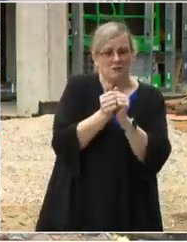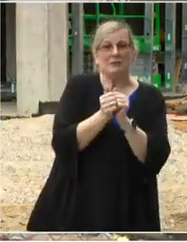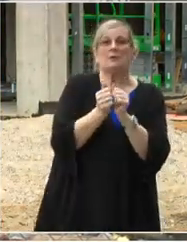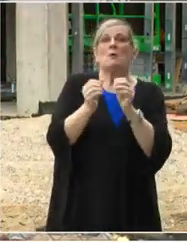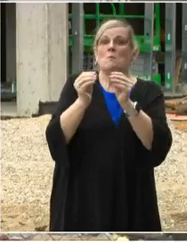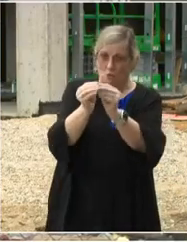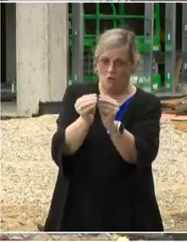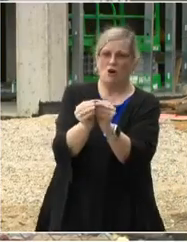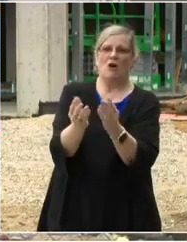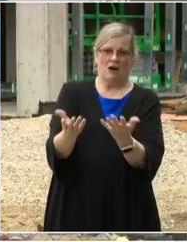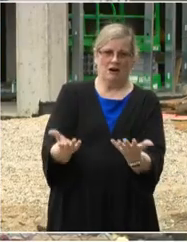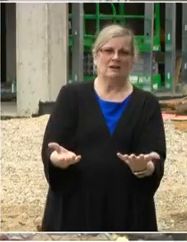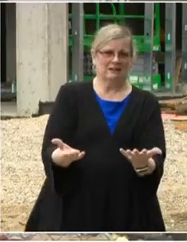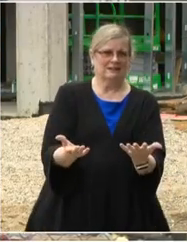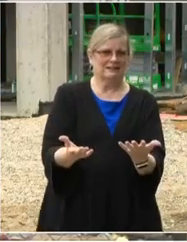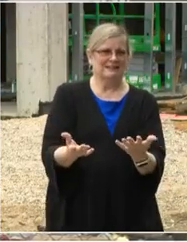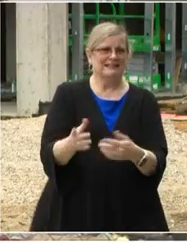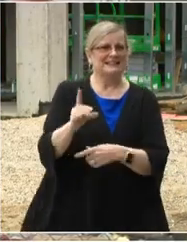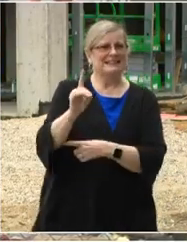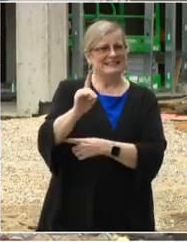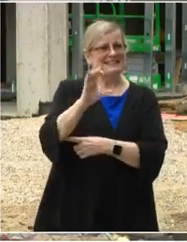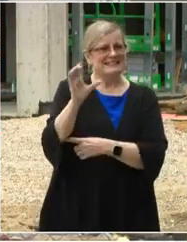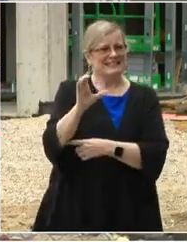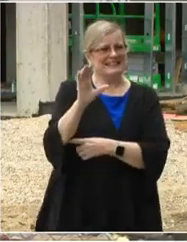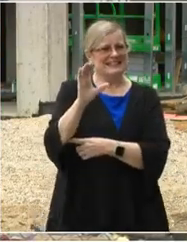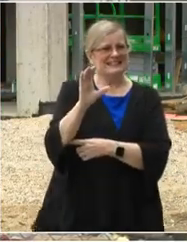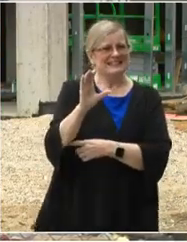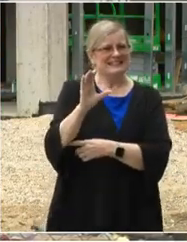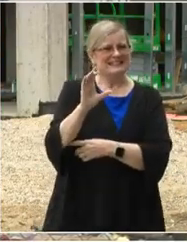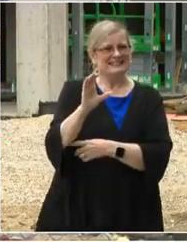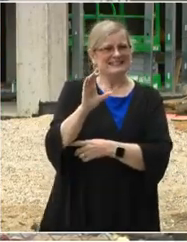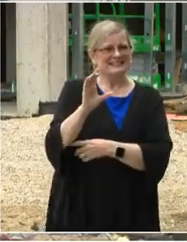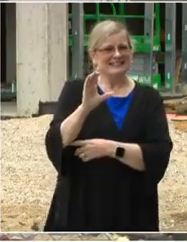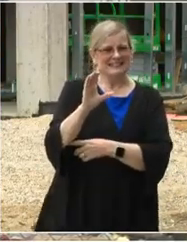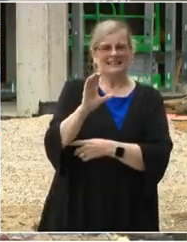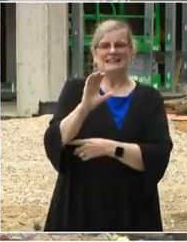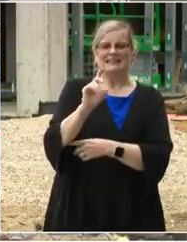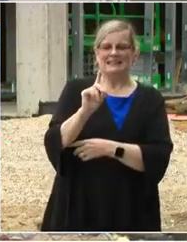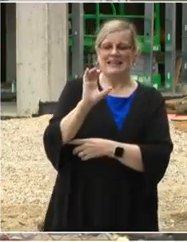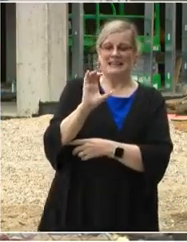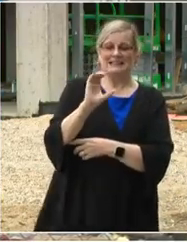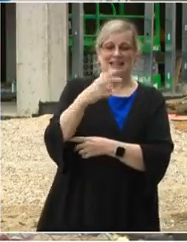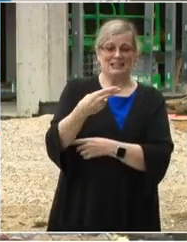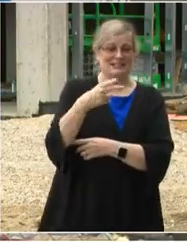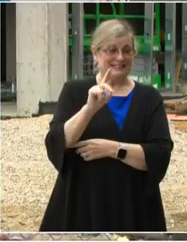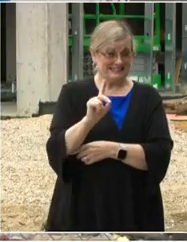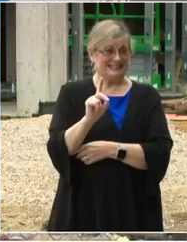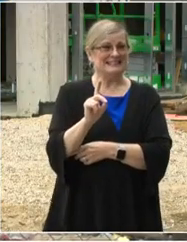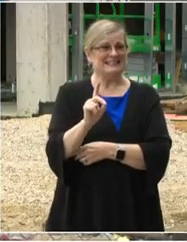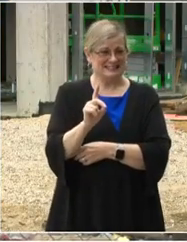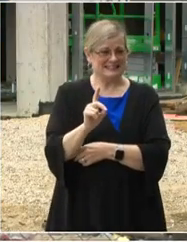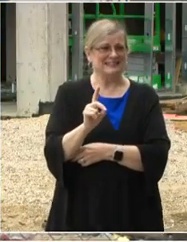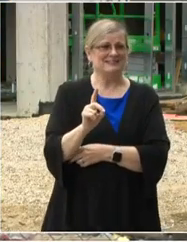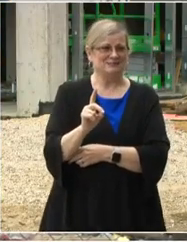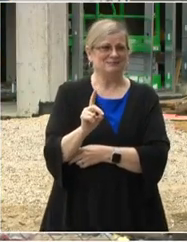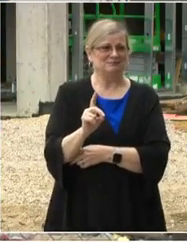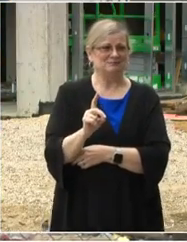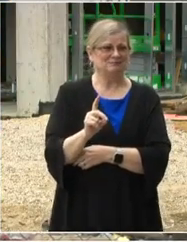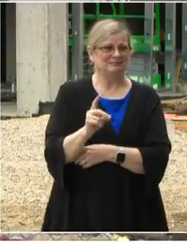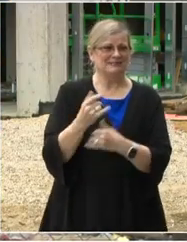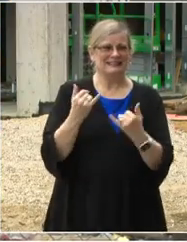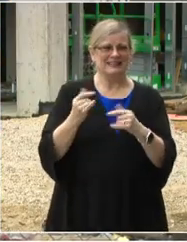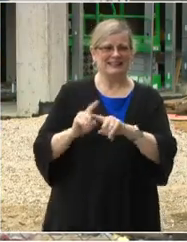you the team at DHCD is ready to work with each and every one of you, but on the development side, the housing provider side, other